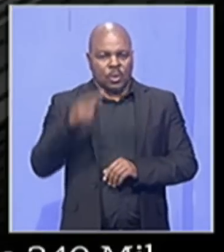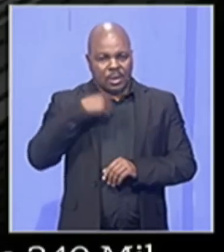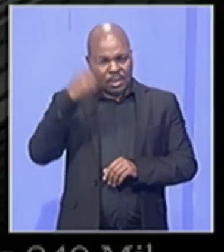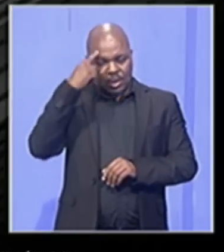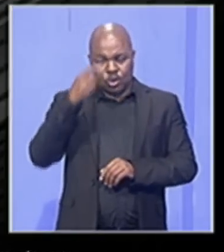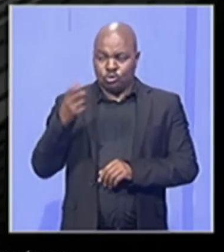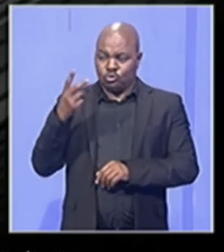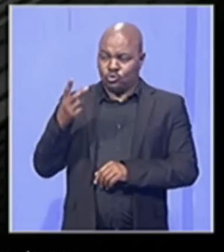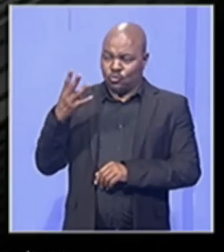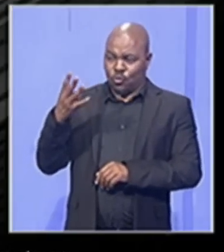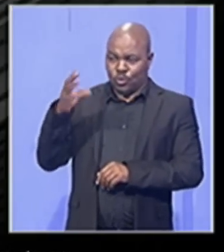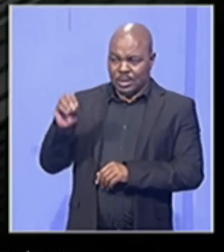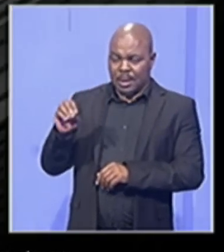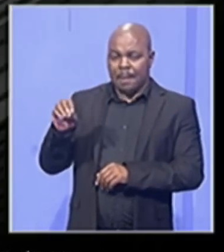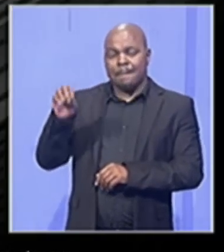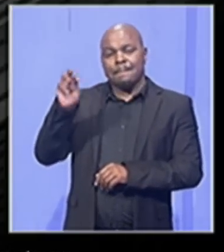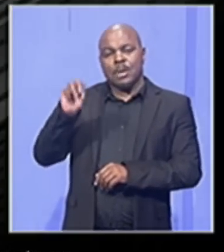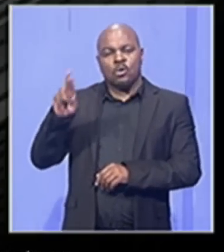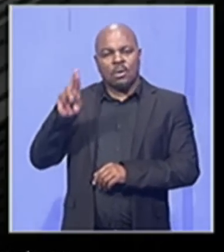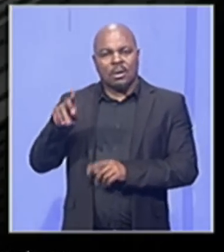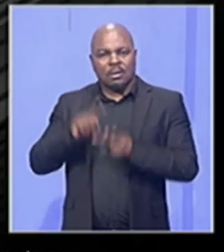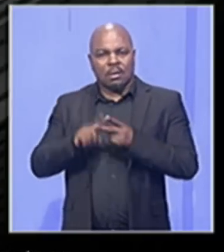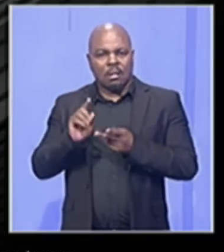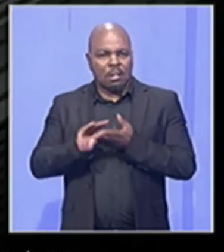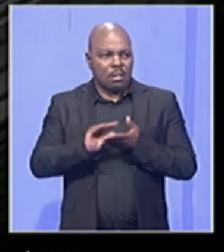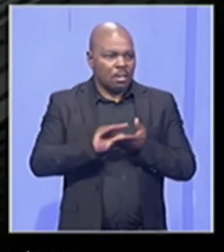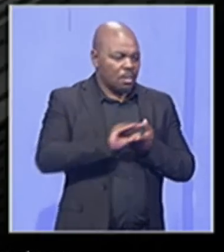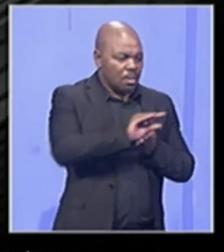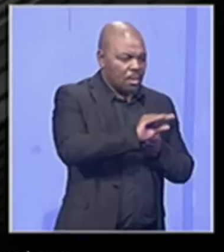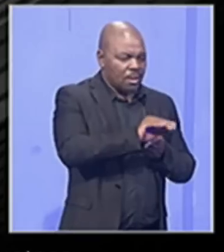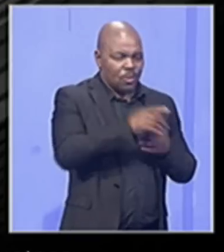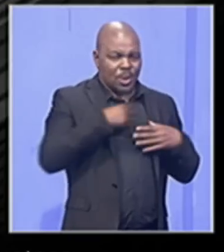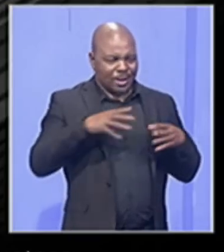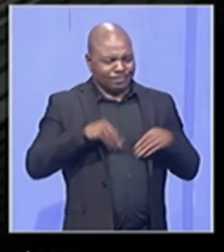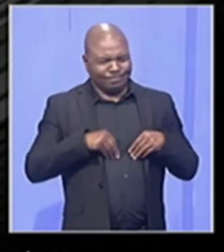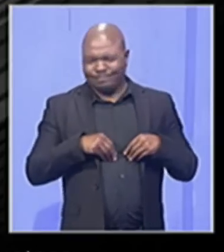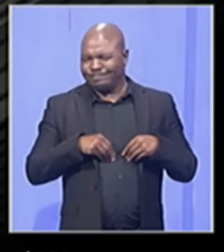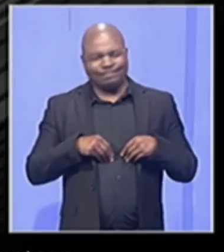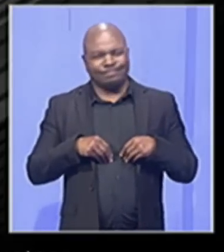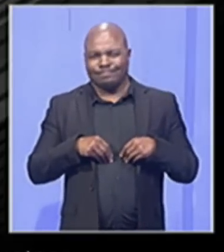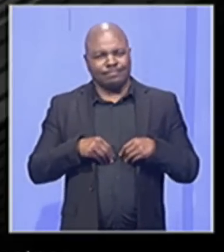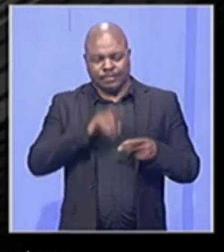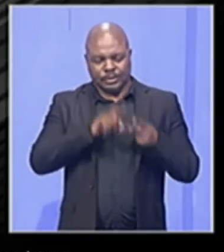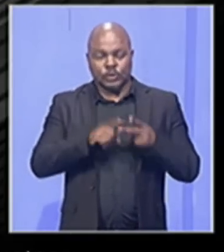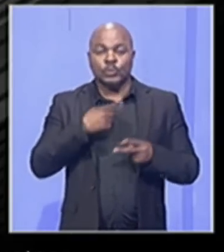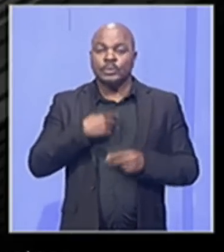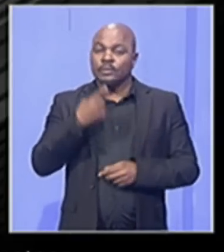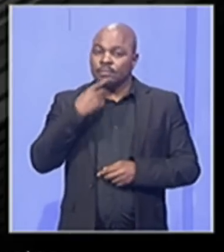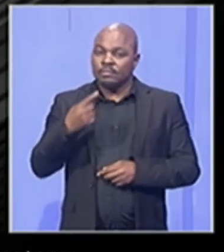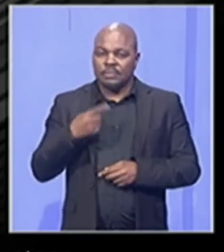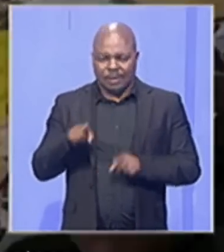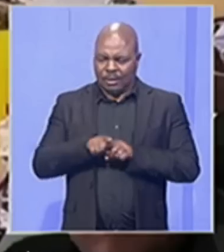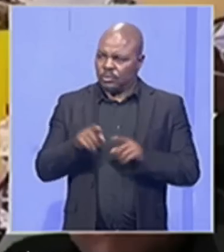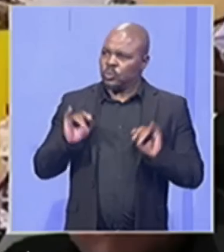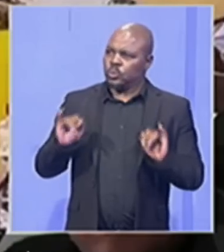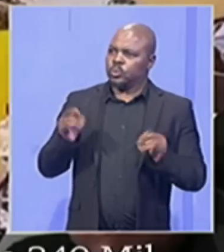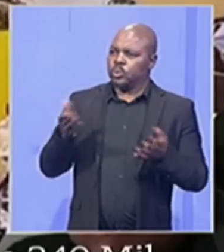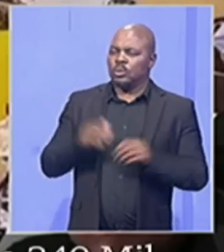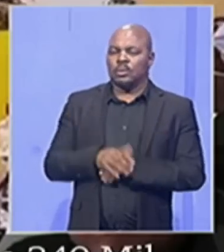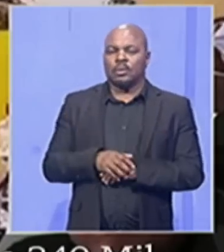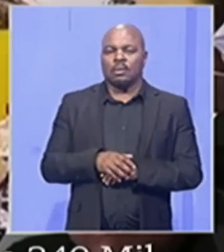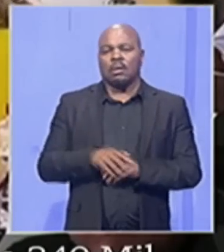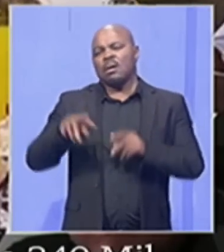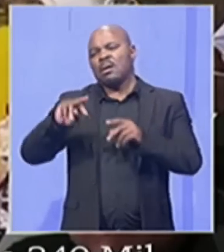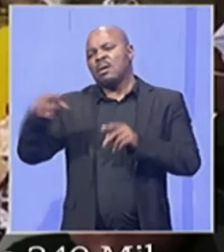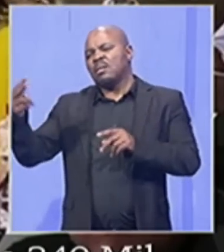240 million to pay for the bloated cabinet is totally unacceptable. In fact, we actually say it's scandalous. Mekga e